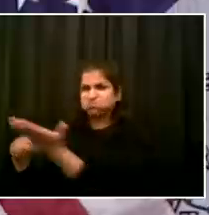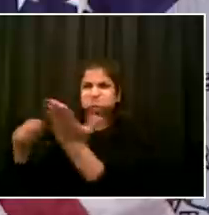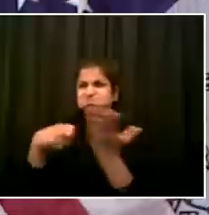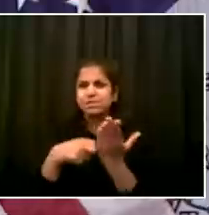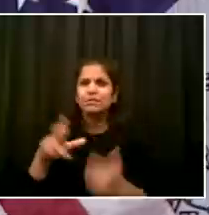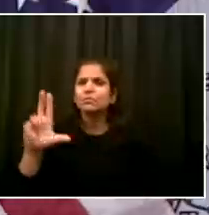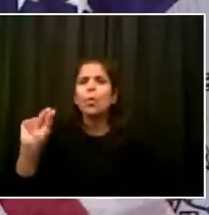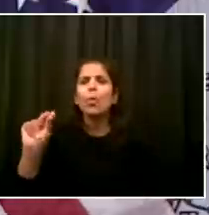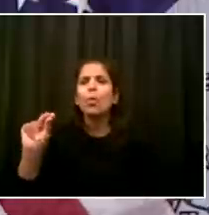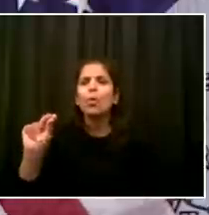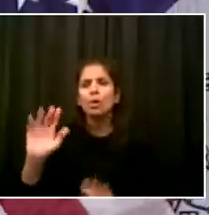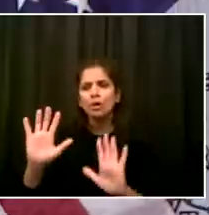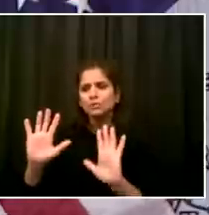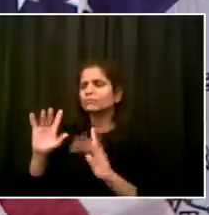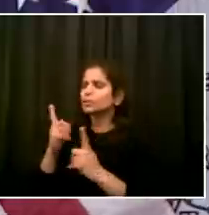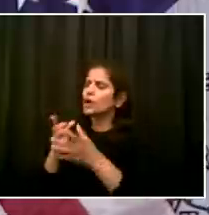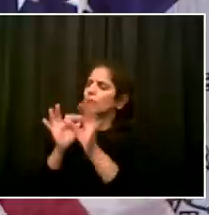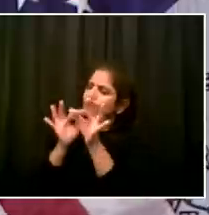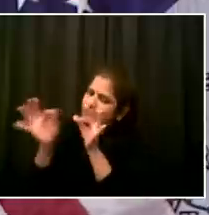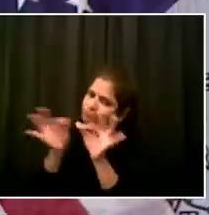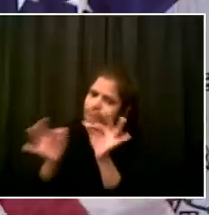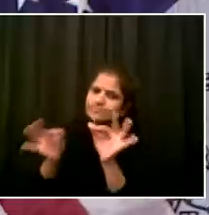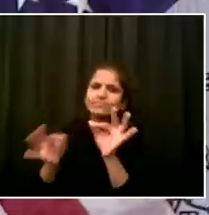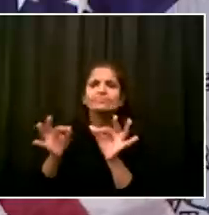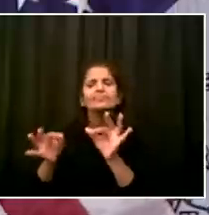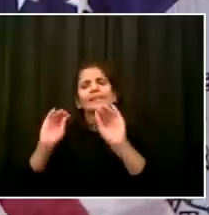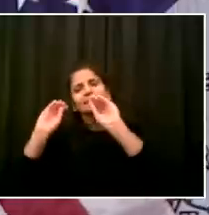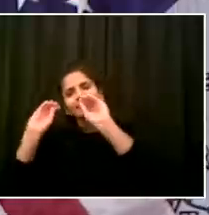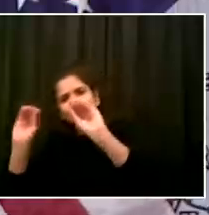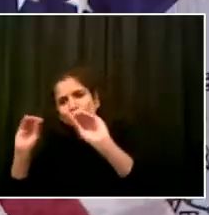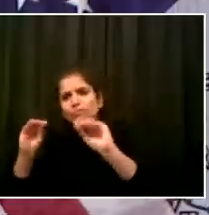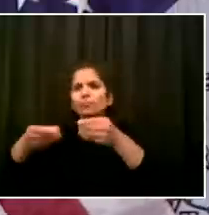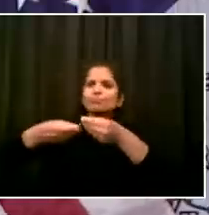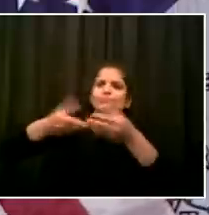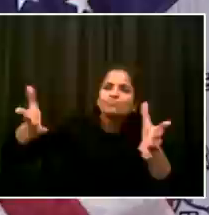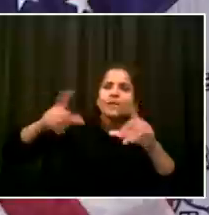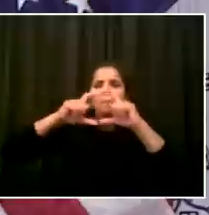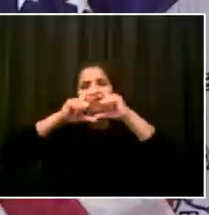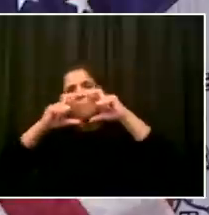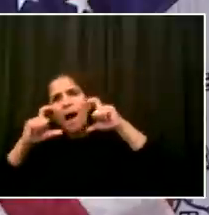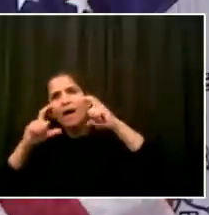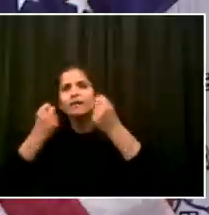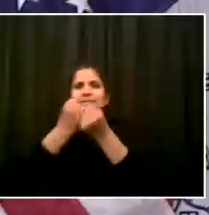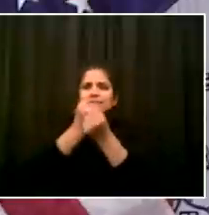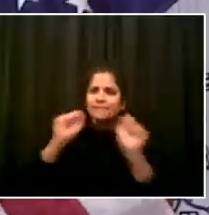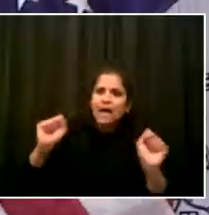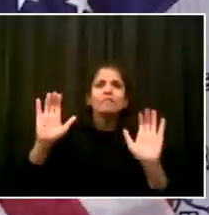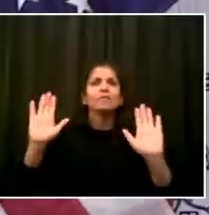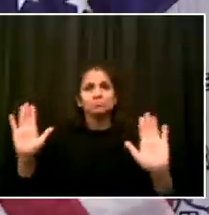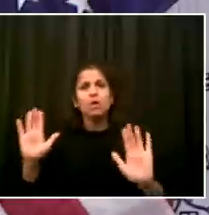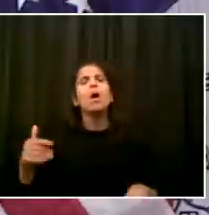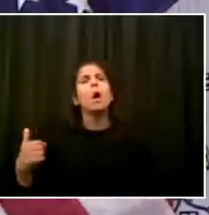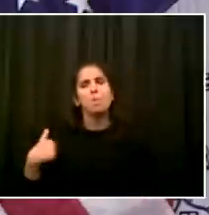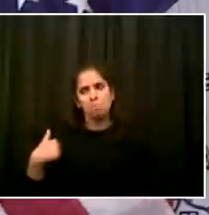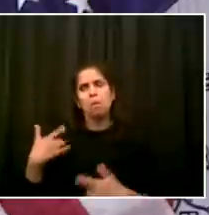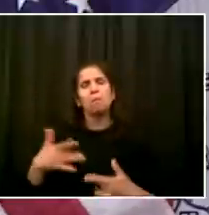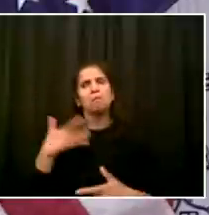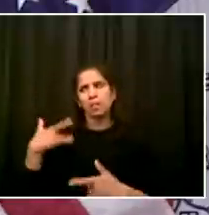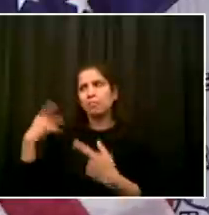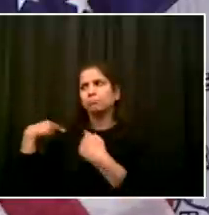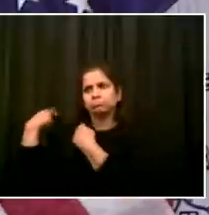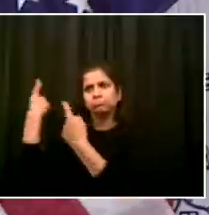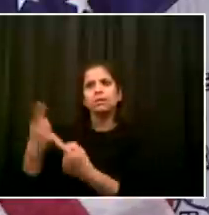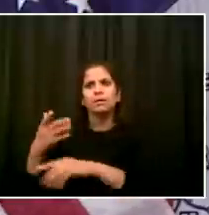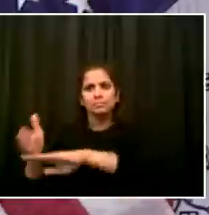recent events throughout the city. I think it's incumbent upon all of us. There's been discussions between PD, community groups,